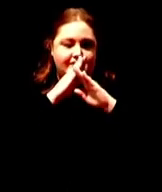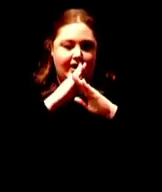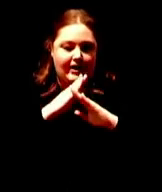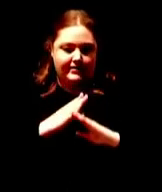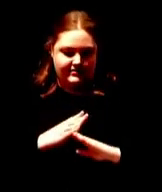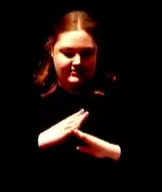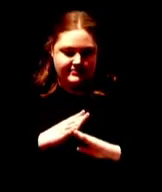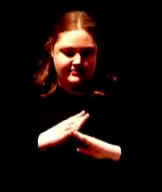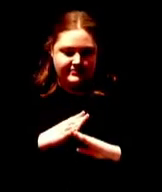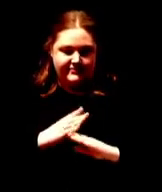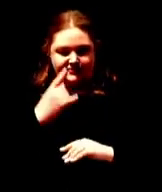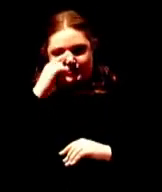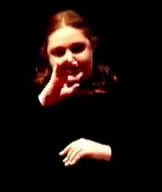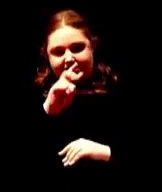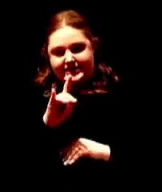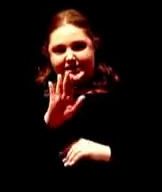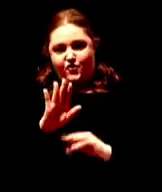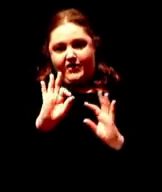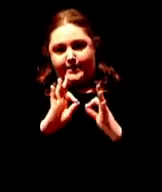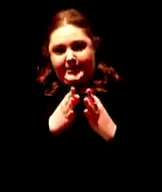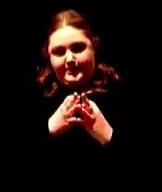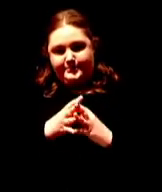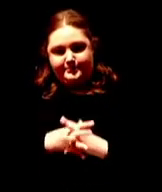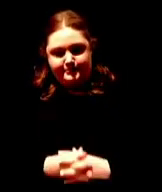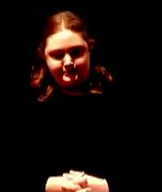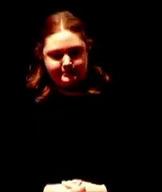for Cindy and her family.